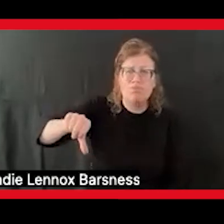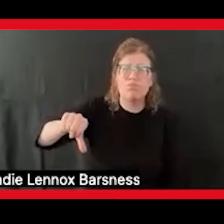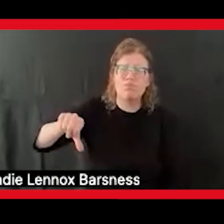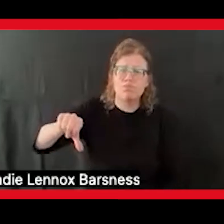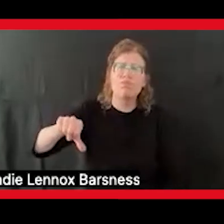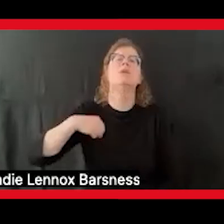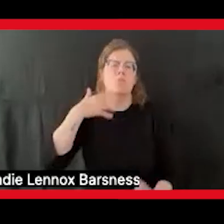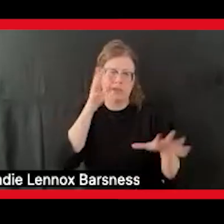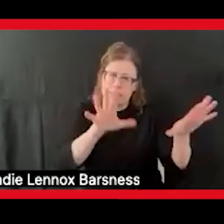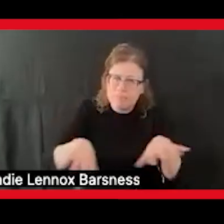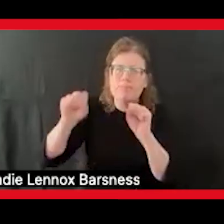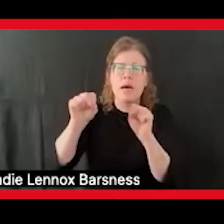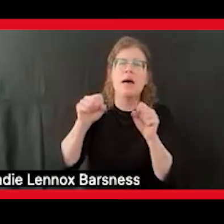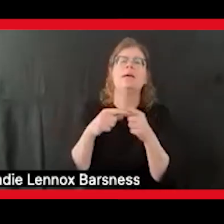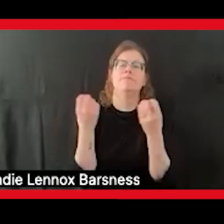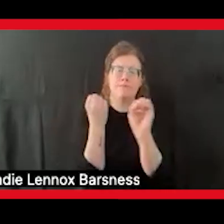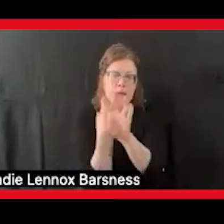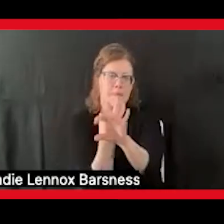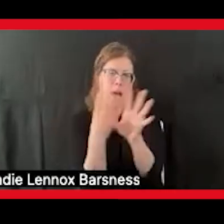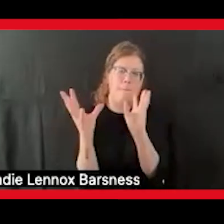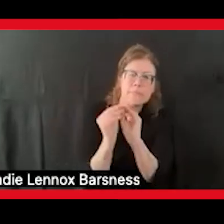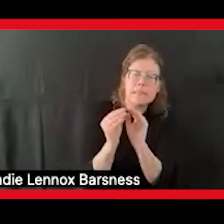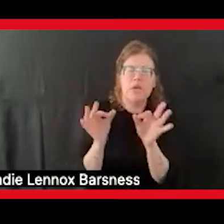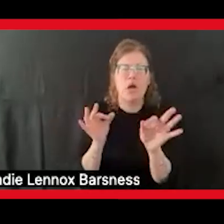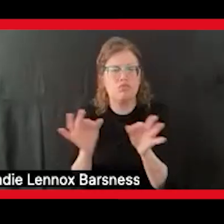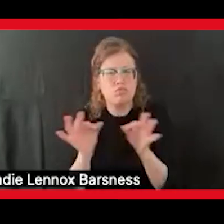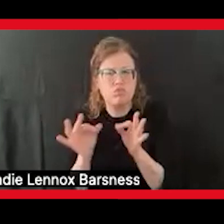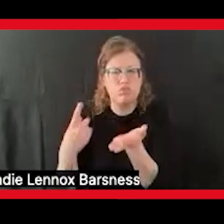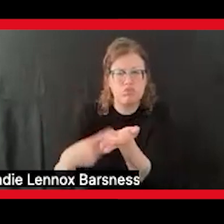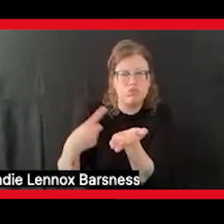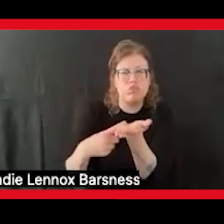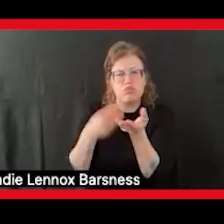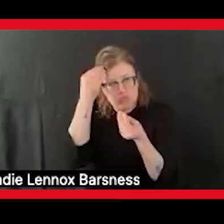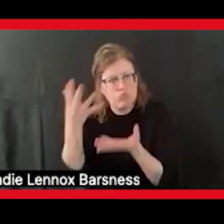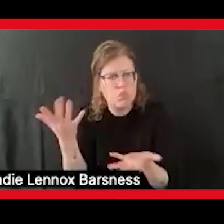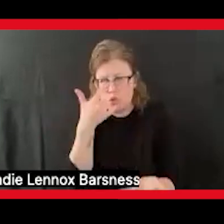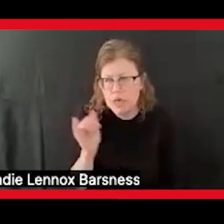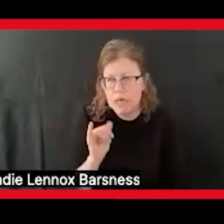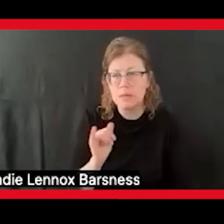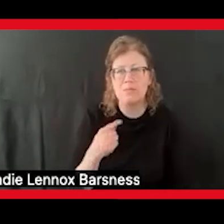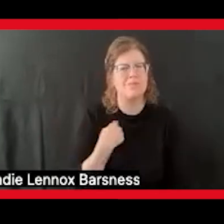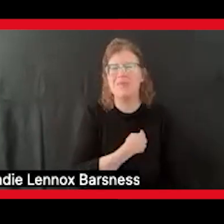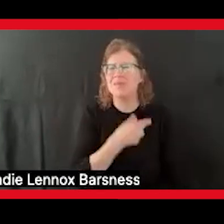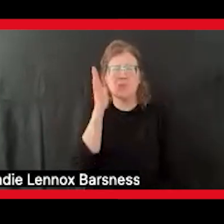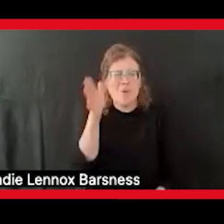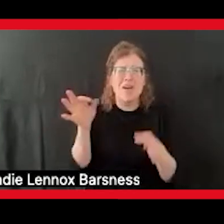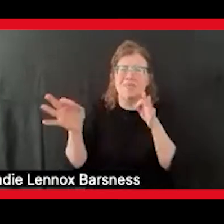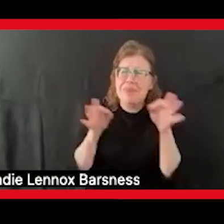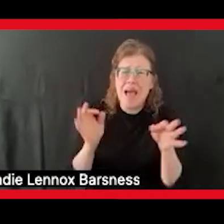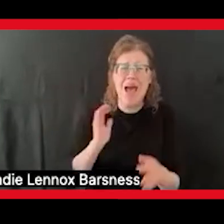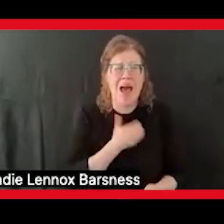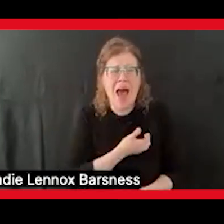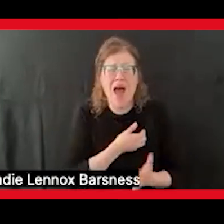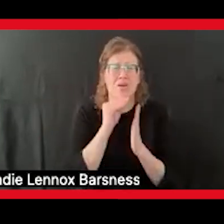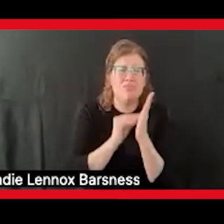Here, we review notes, take questions, share comments that came up during assessment and